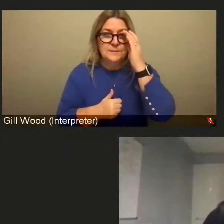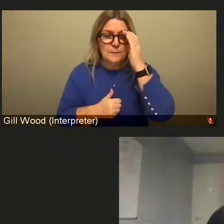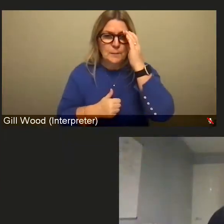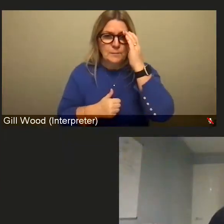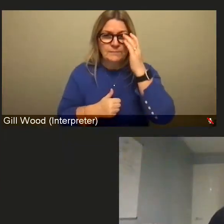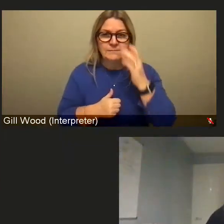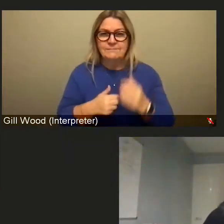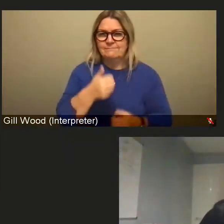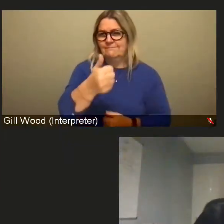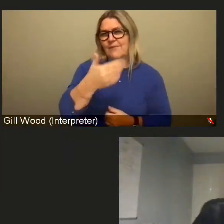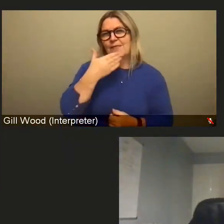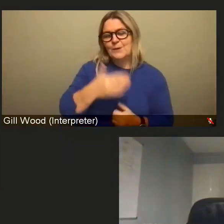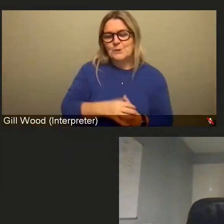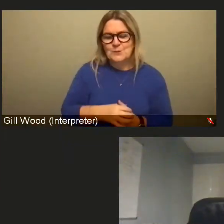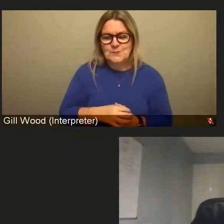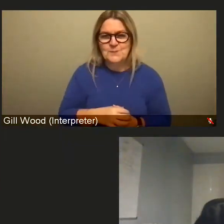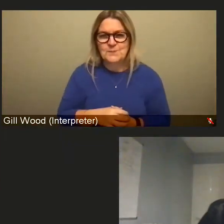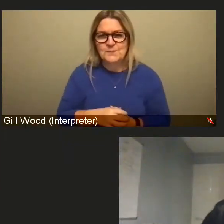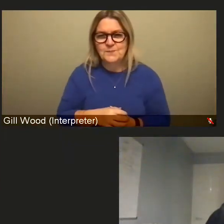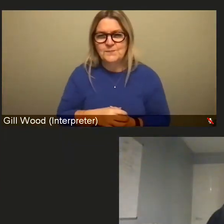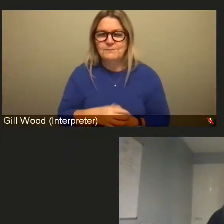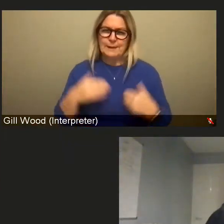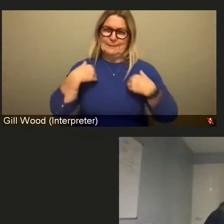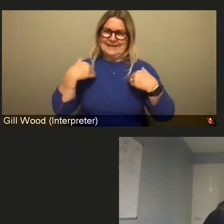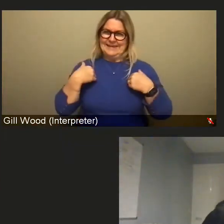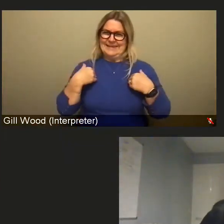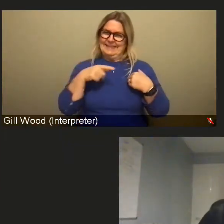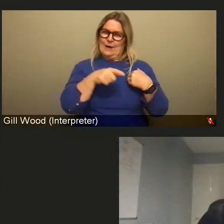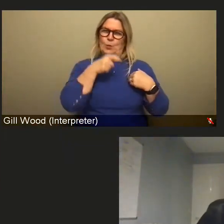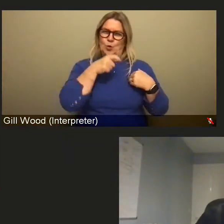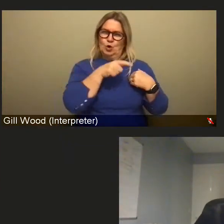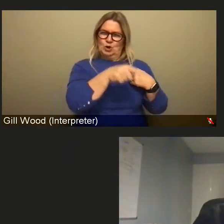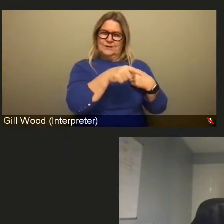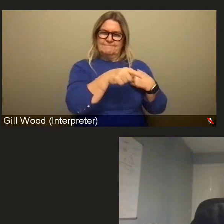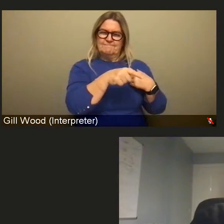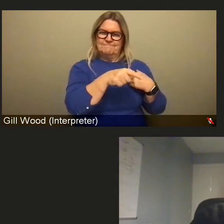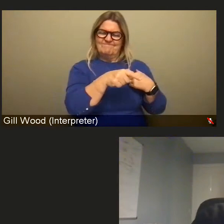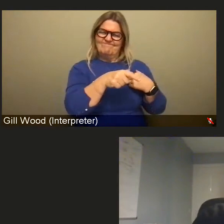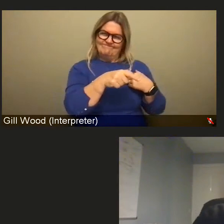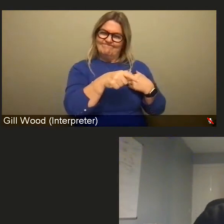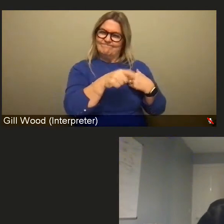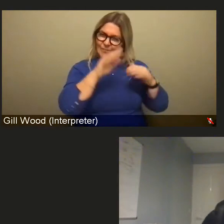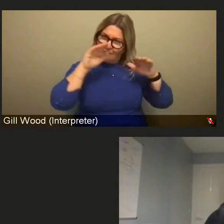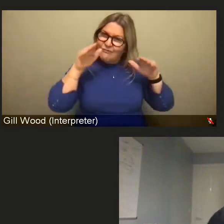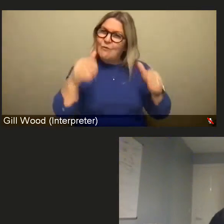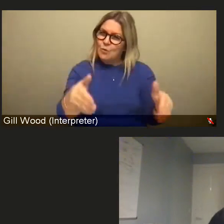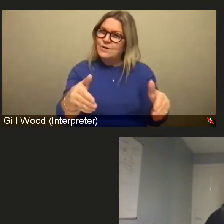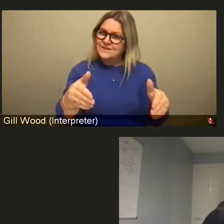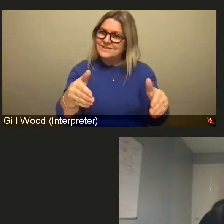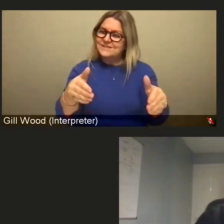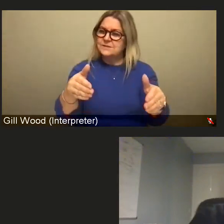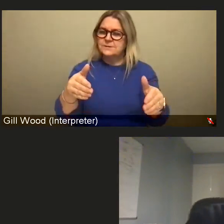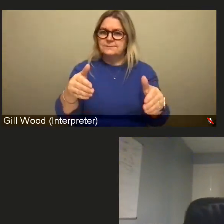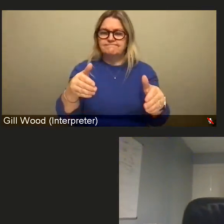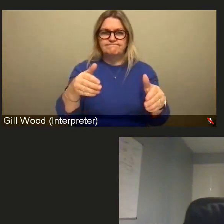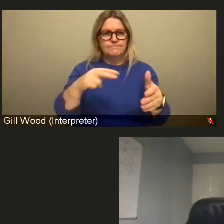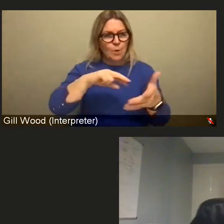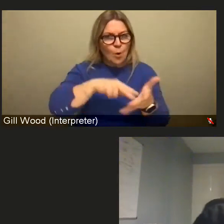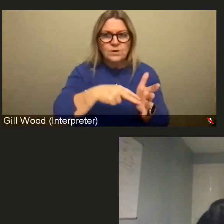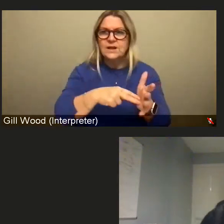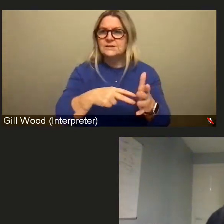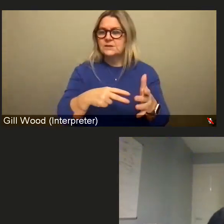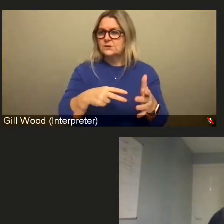Hi, yes. Well, for me, employability is really all about focusing on organisations and employers themselves